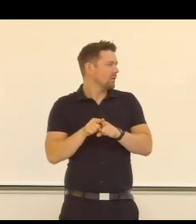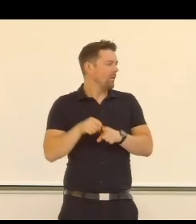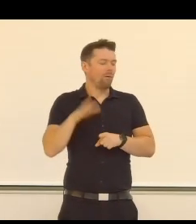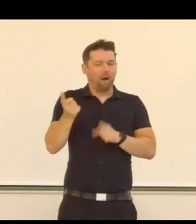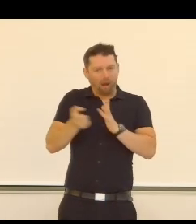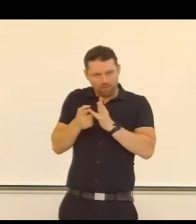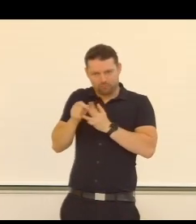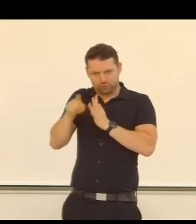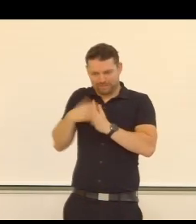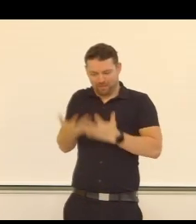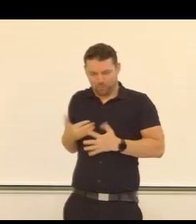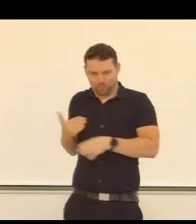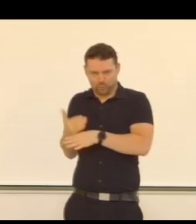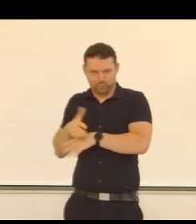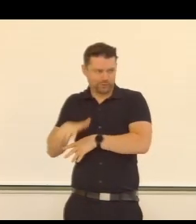working on.